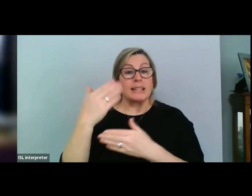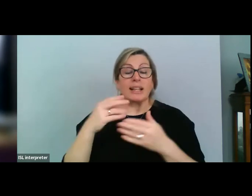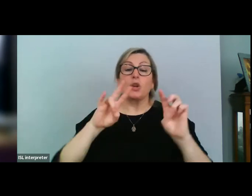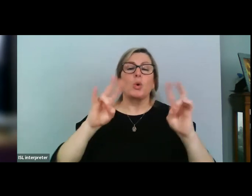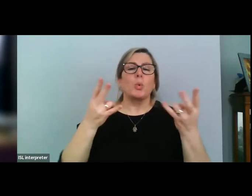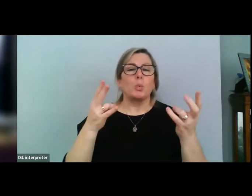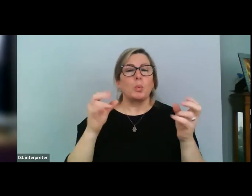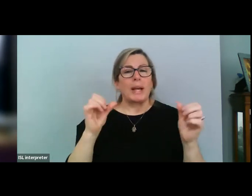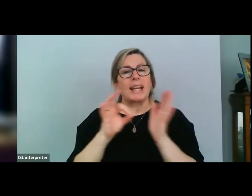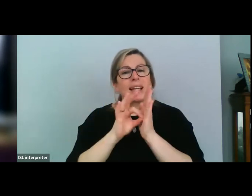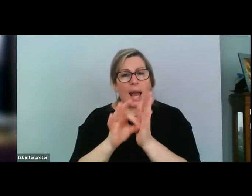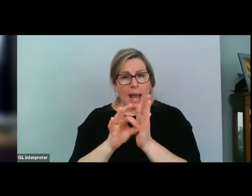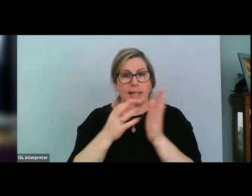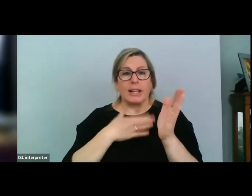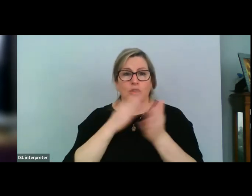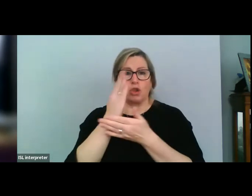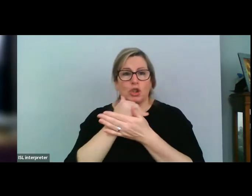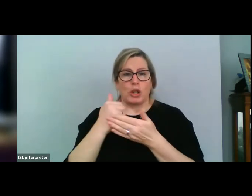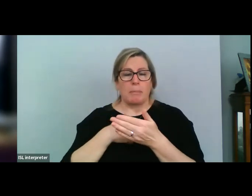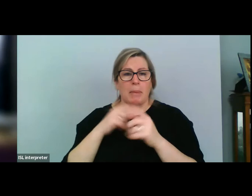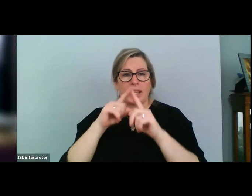guide. I'll just share my screen here.